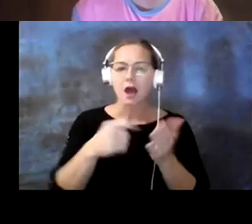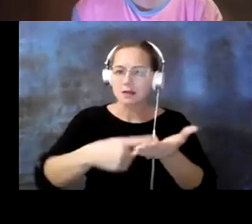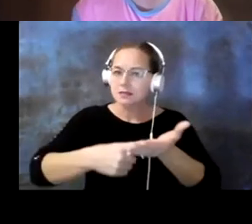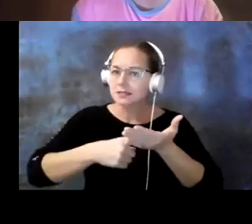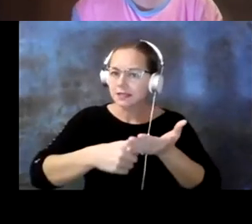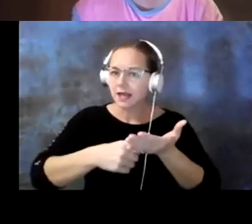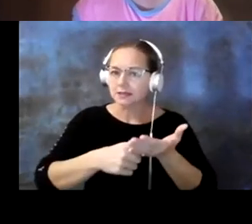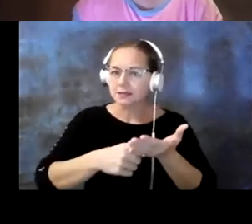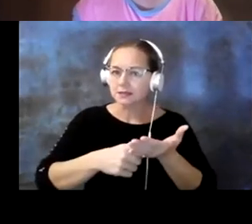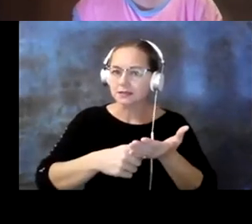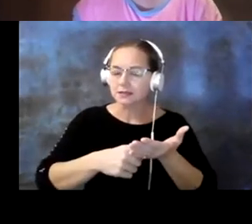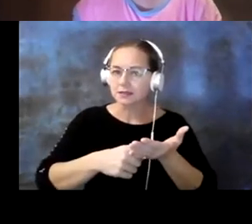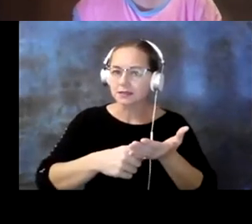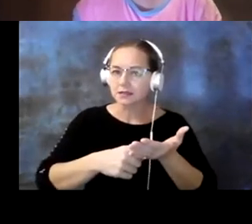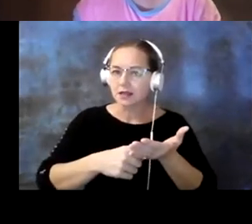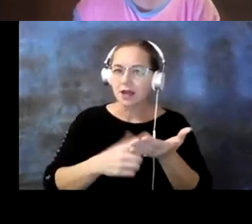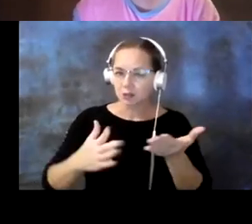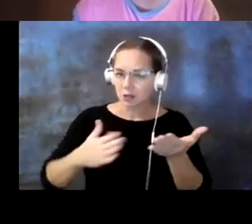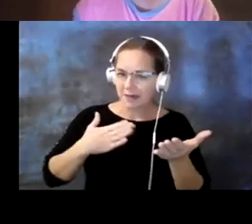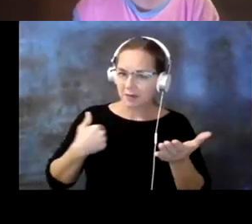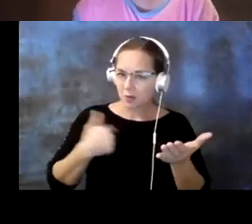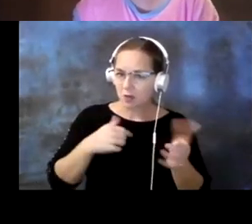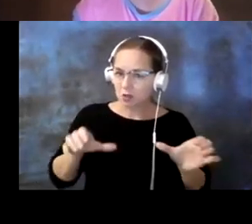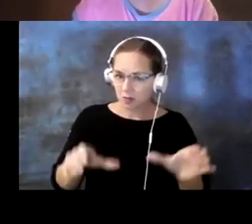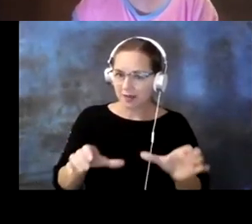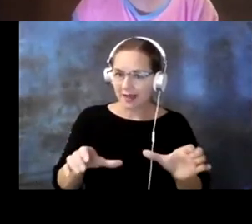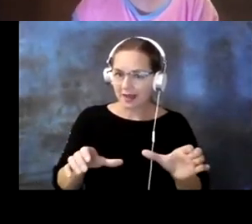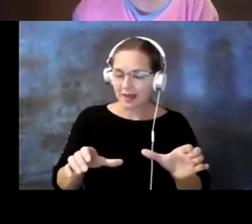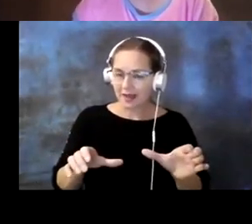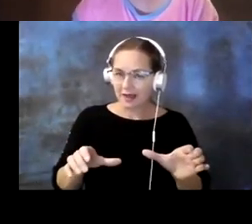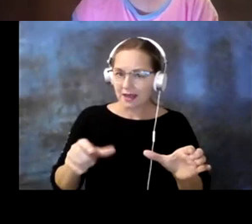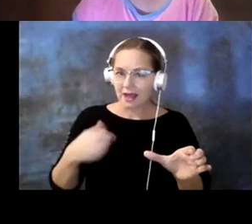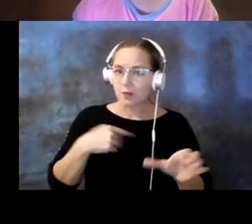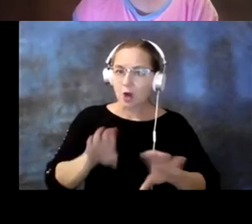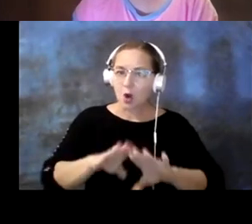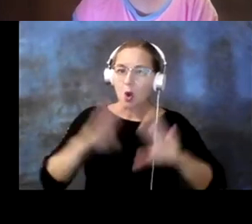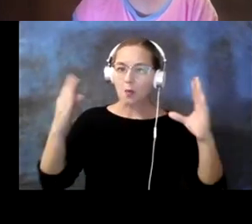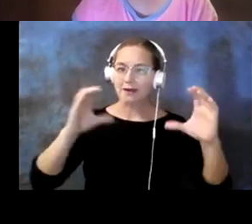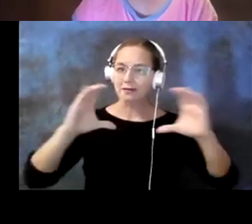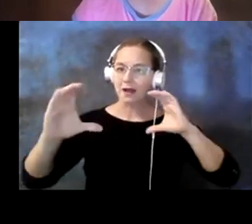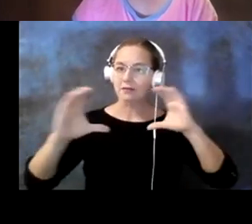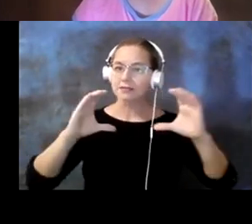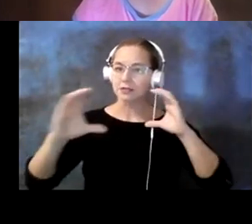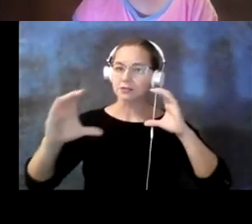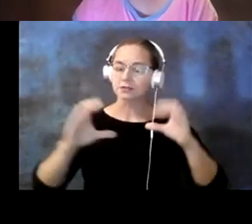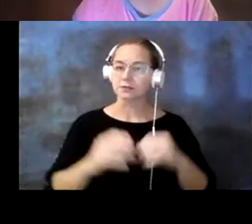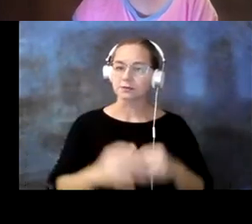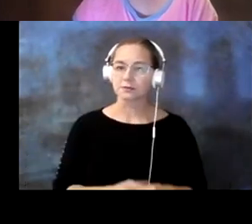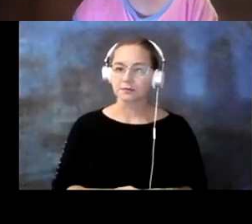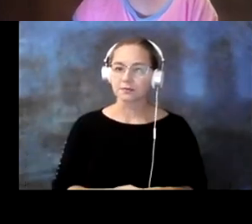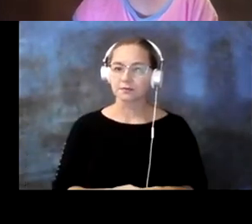discussed. So I'm glad that we're doing this and opening up those conversations.